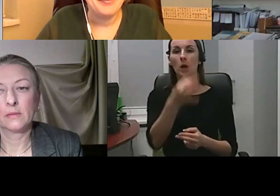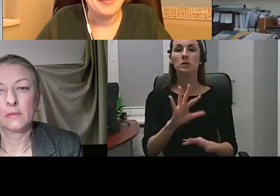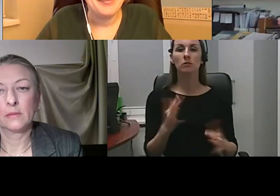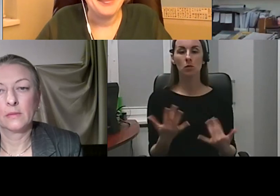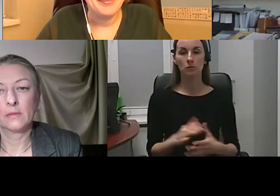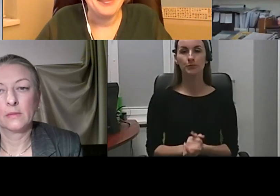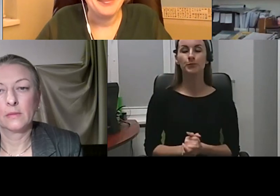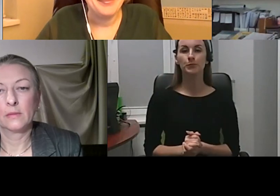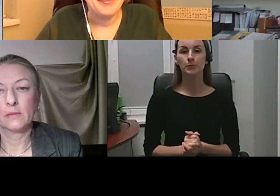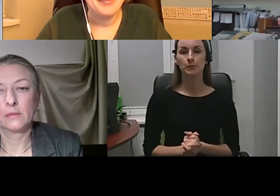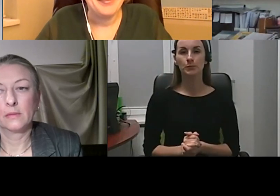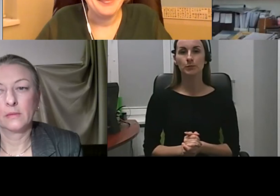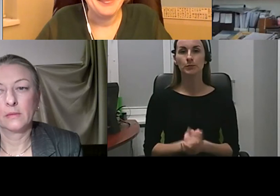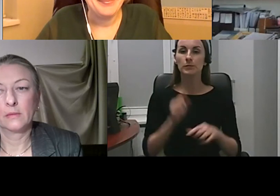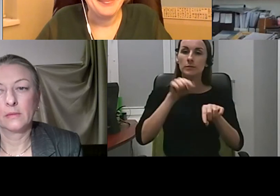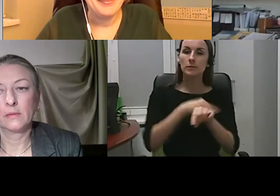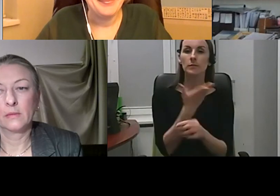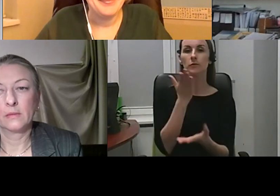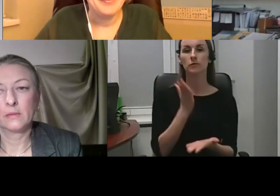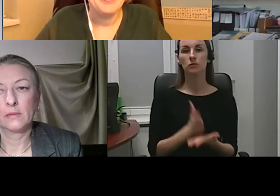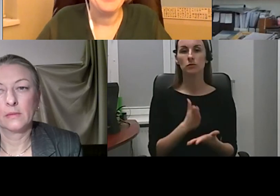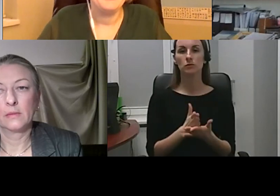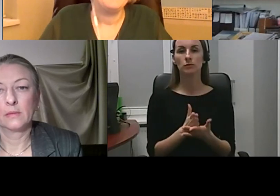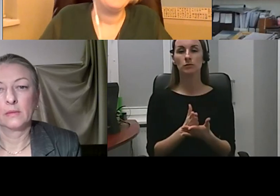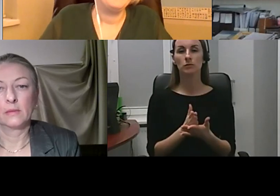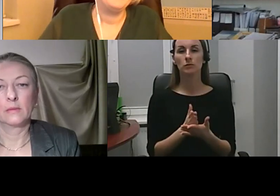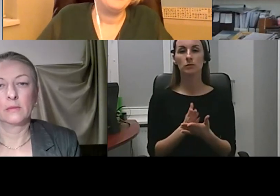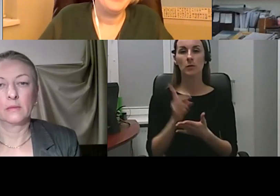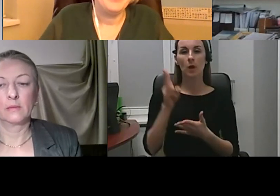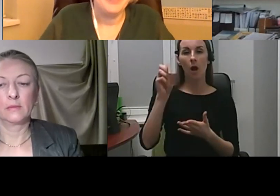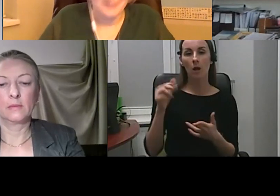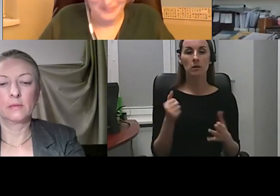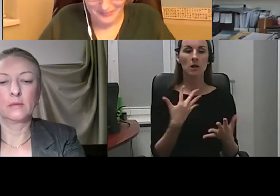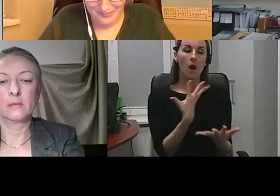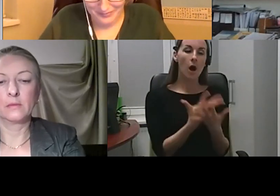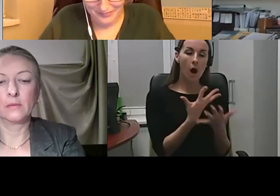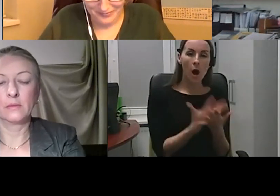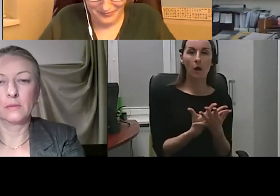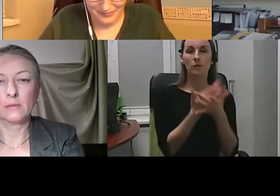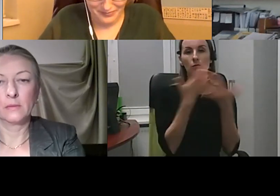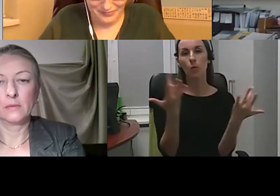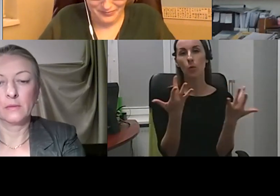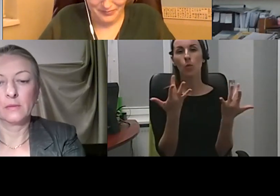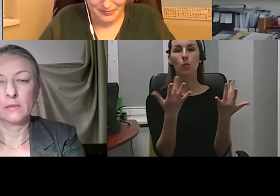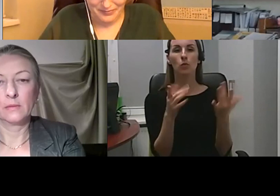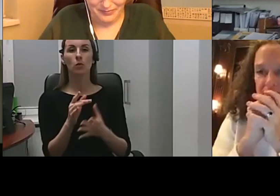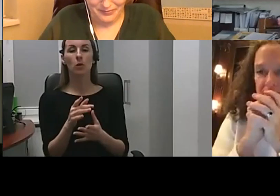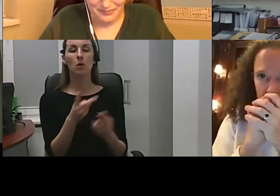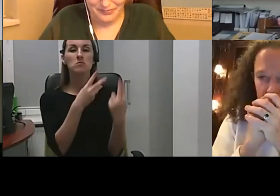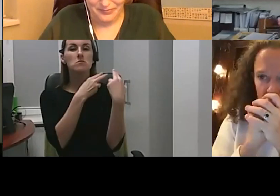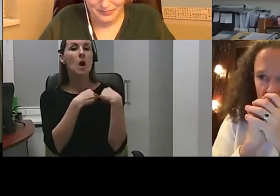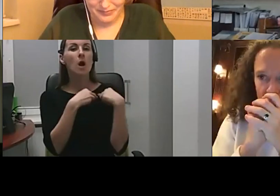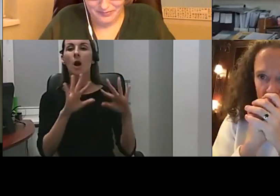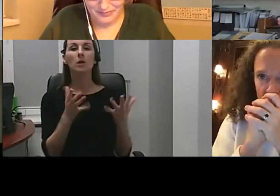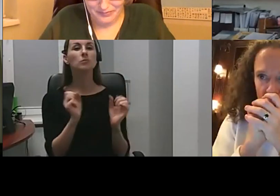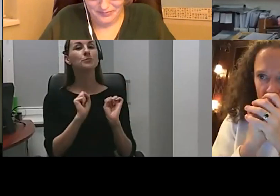some time. The responsibility to protect has been misused a bit, and in Libya in particular,